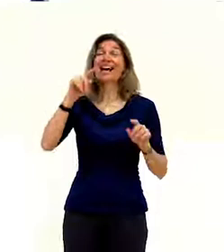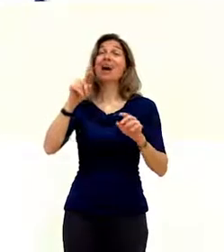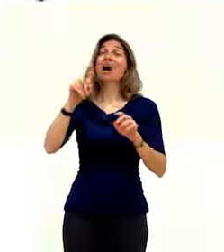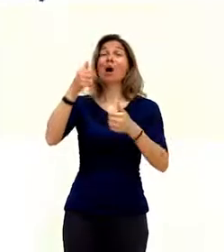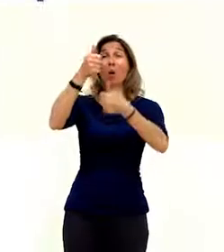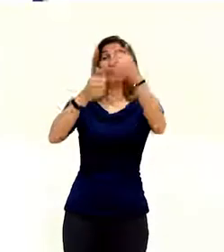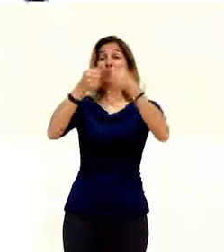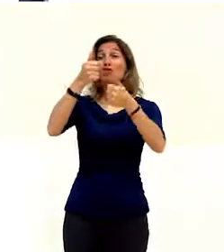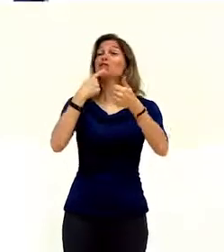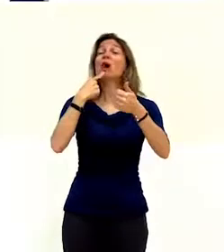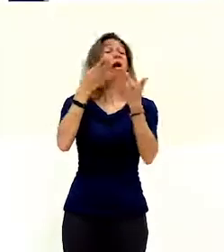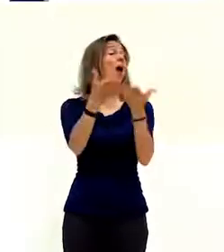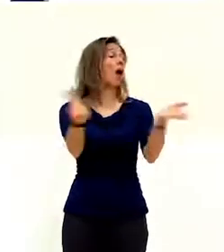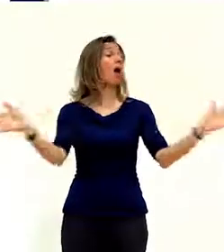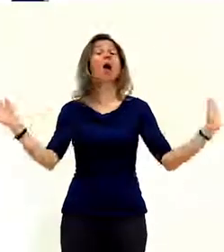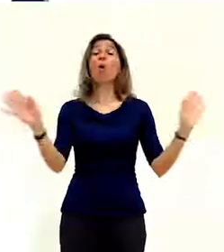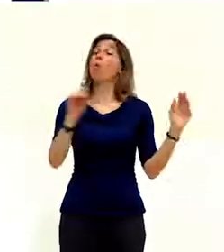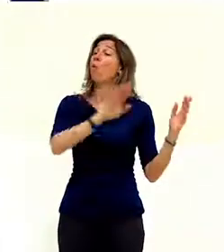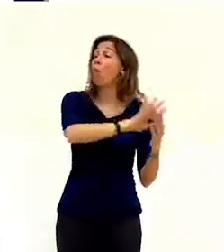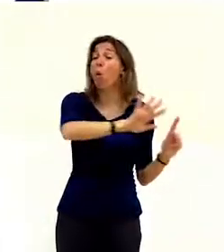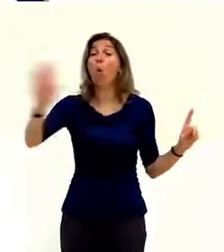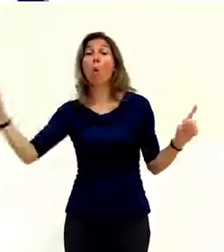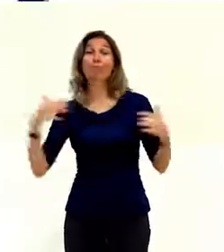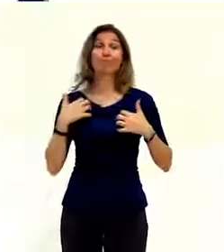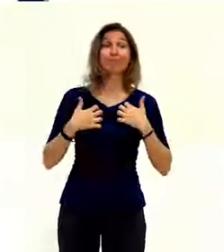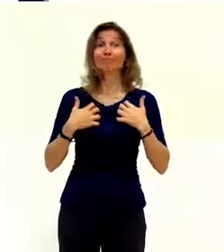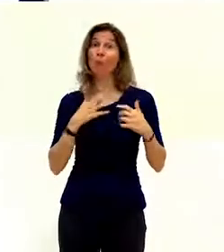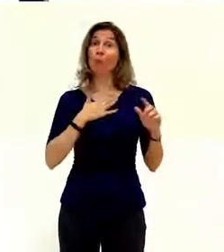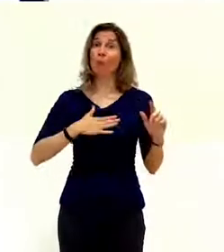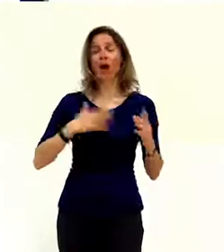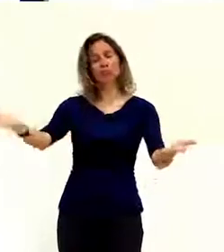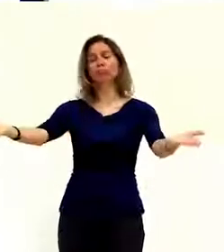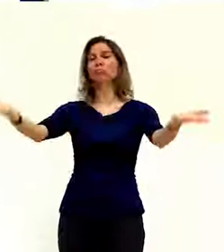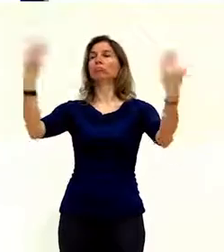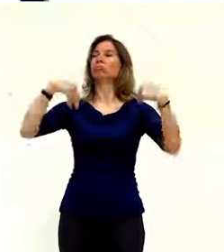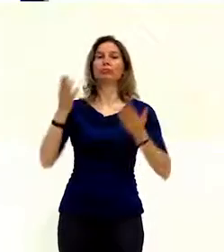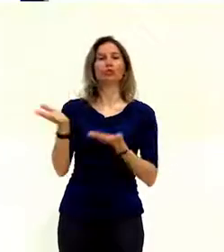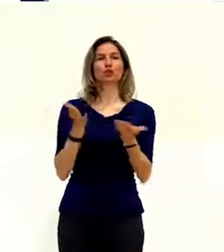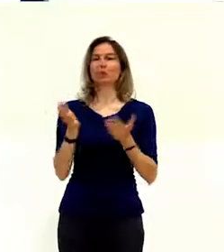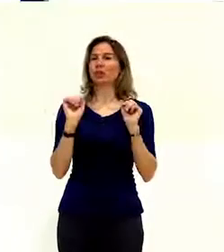can open the doors and say, anybody with an interest, come and deliver services.